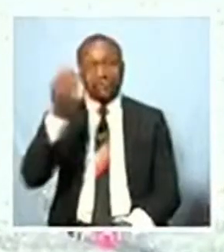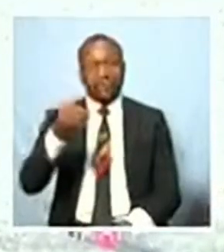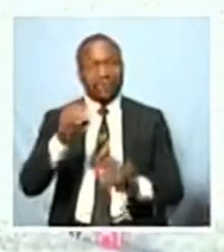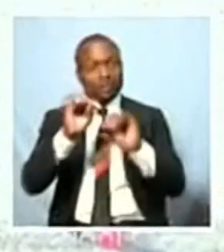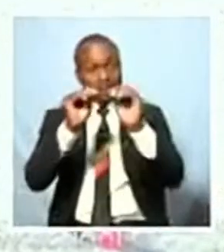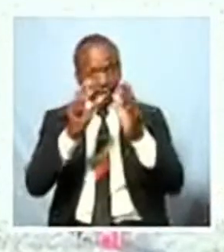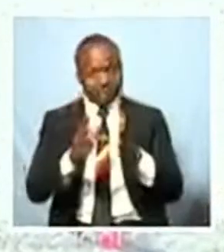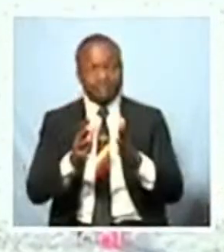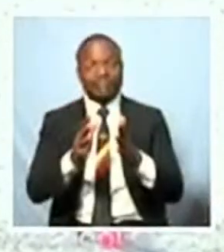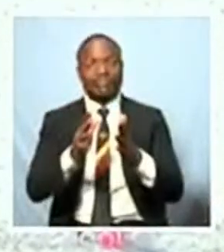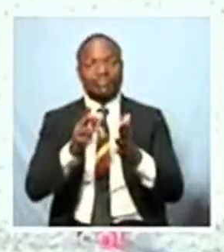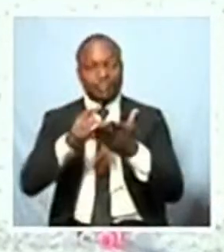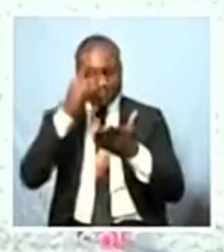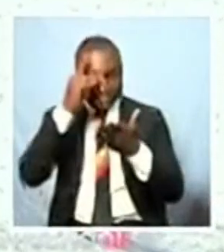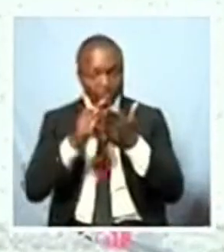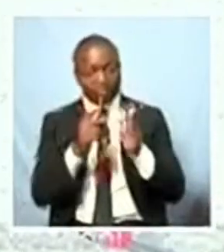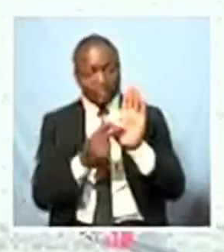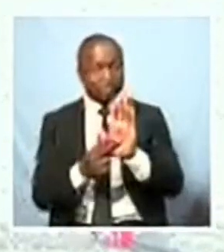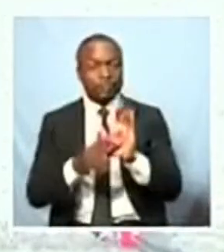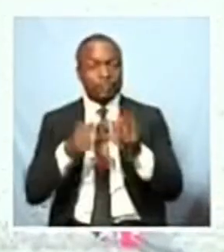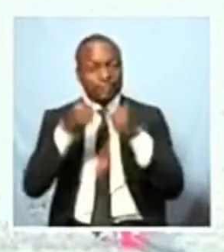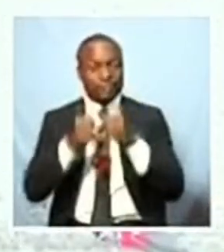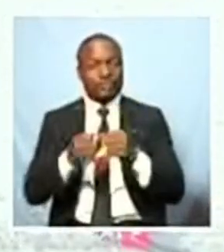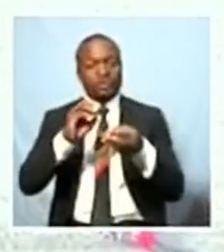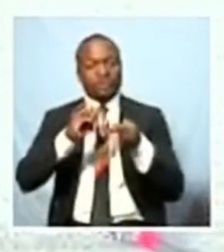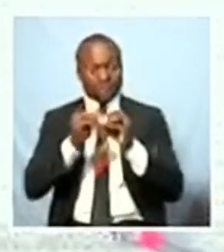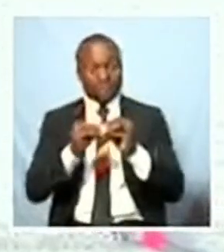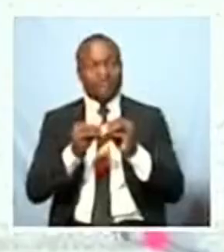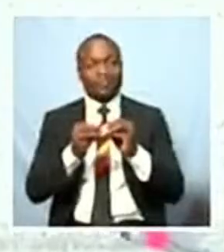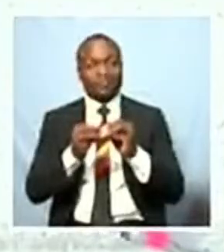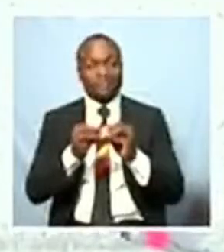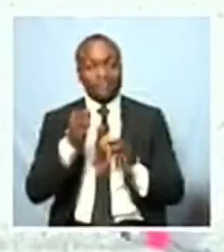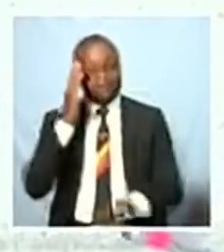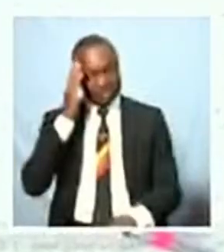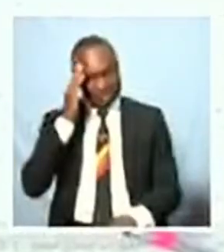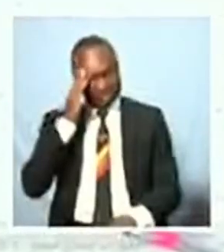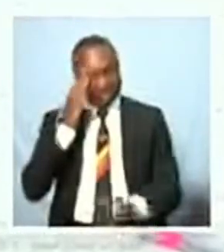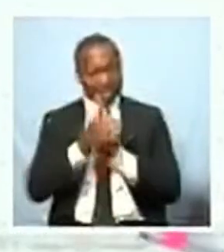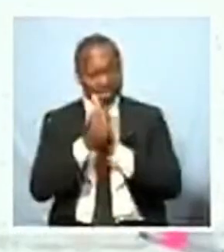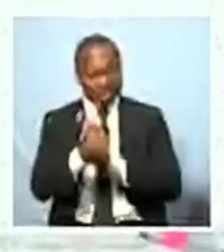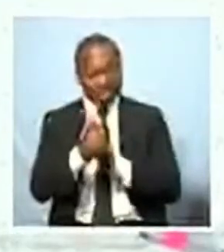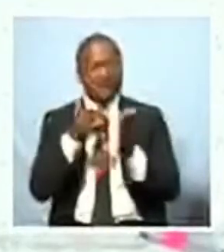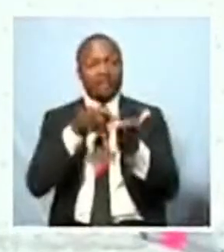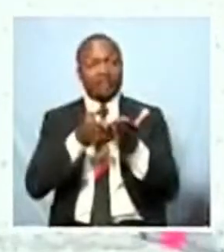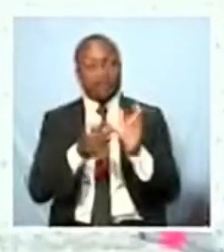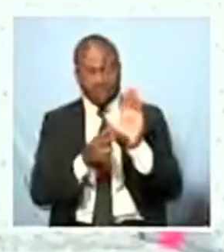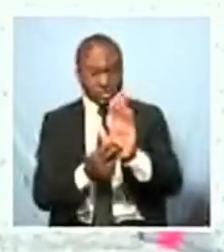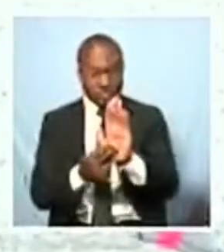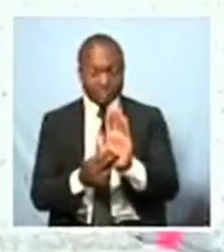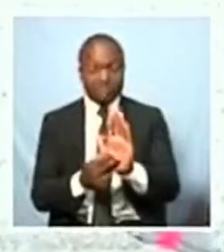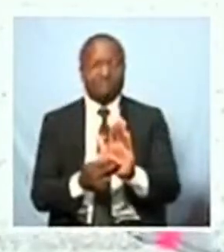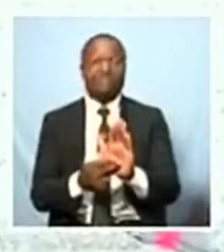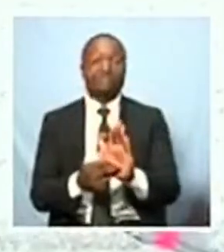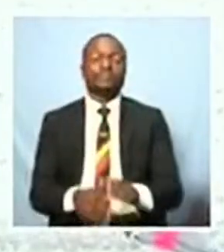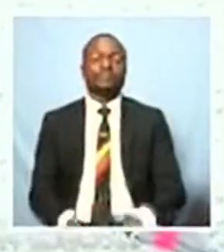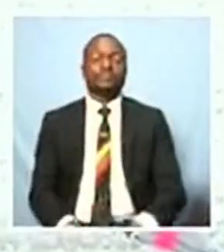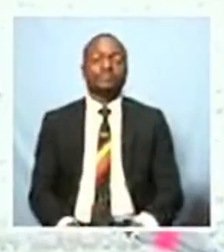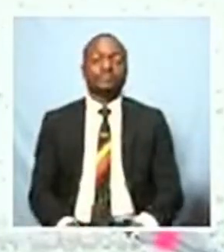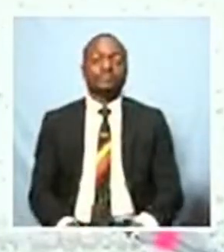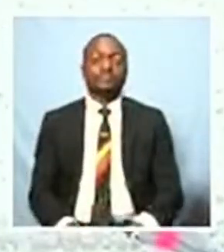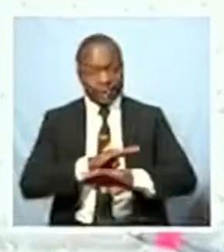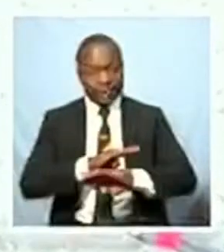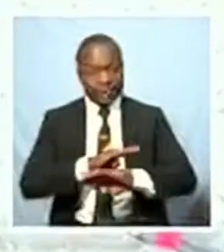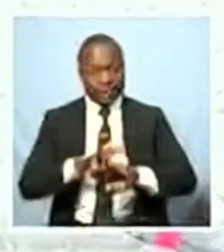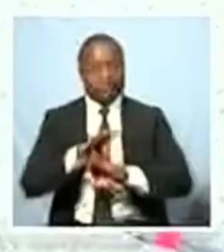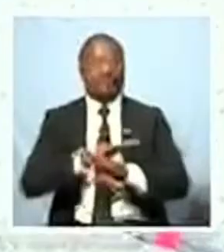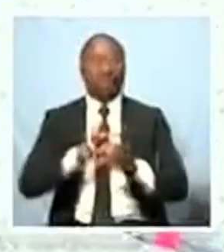that learners demonstrated strong number recognition skills. So this is actually reflecting a solid grasp of basic